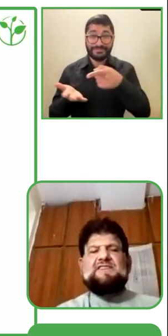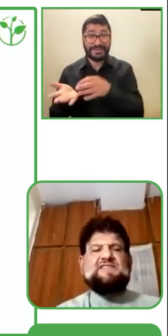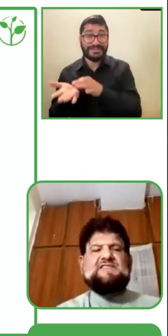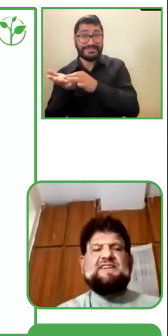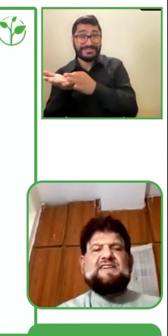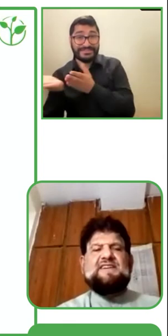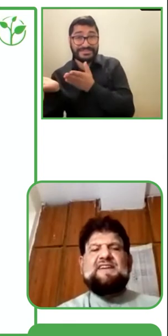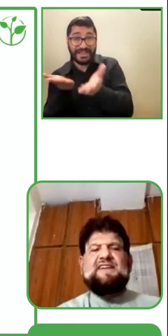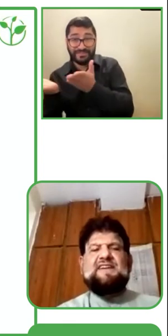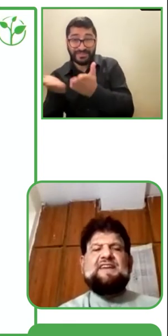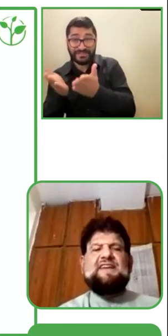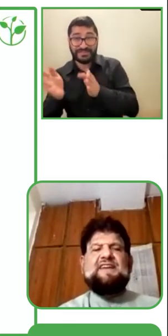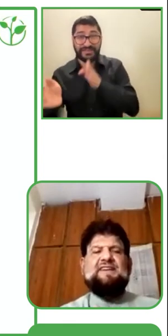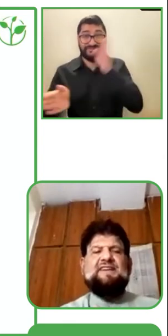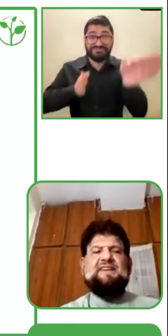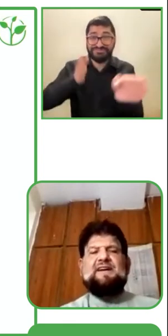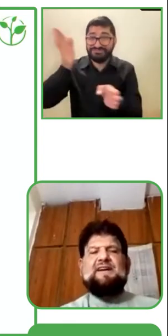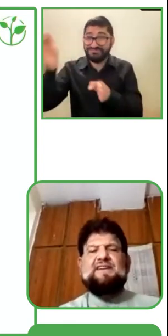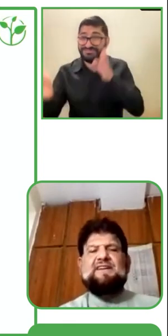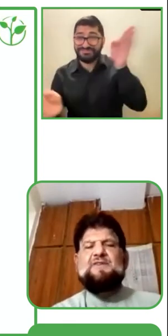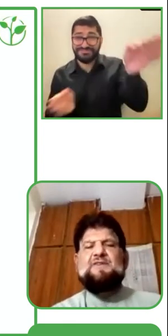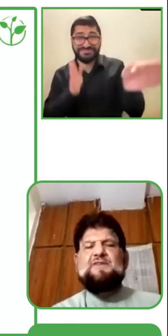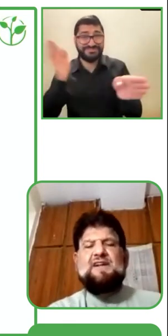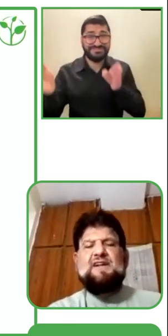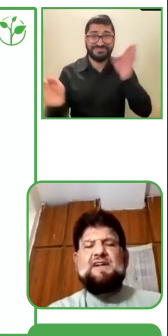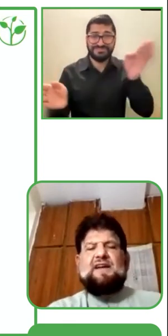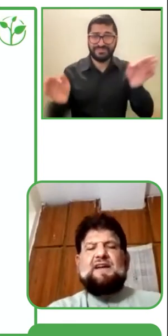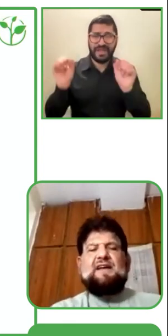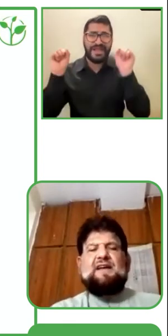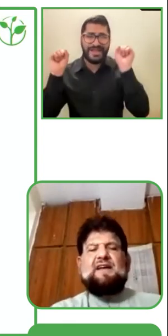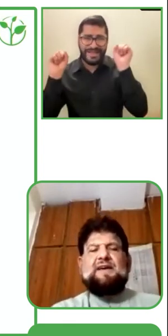just we started in Kabul.